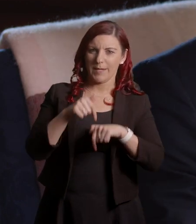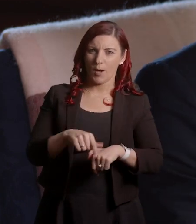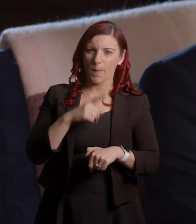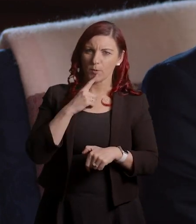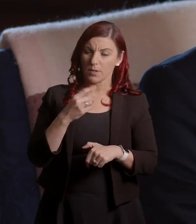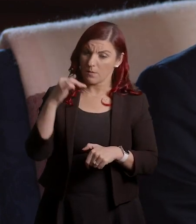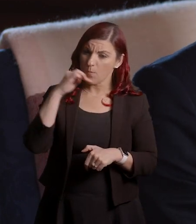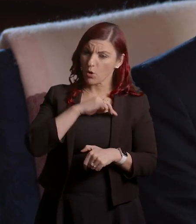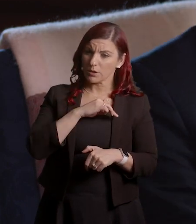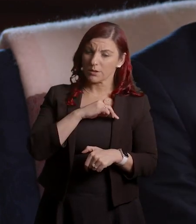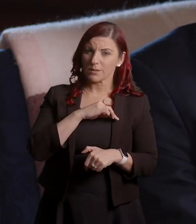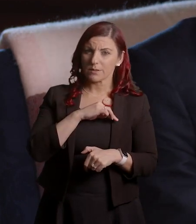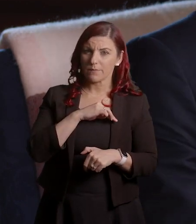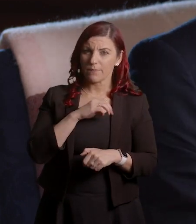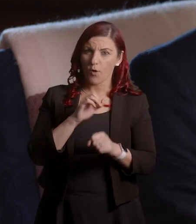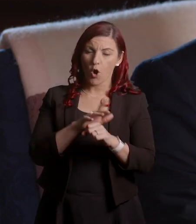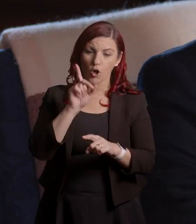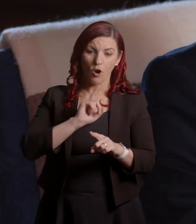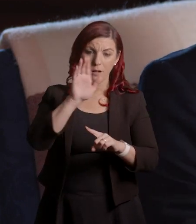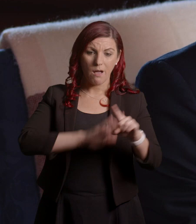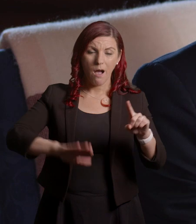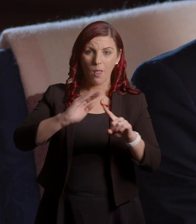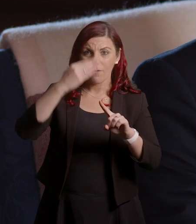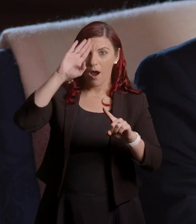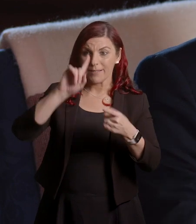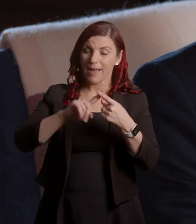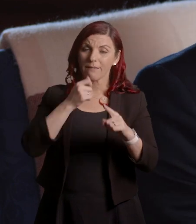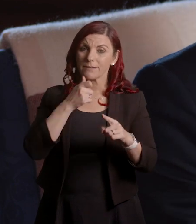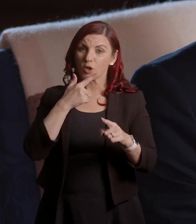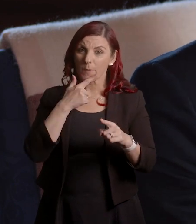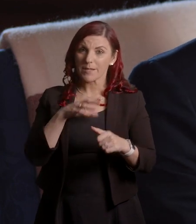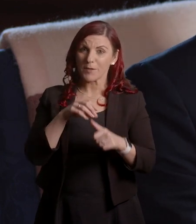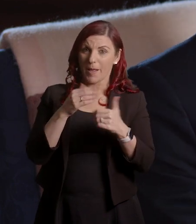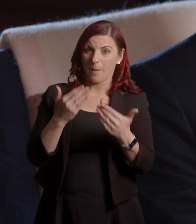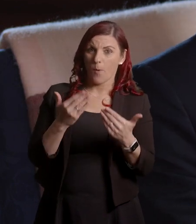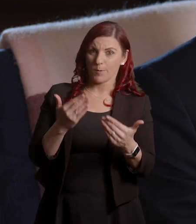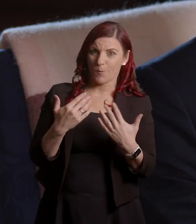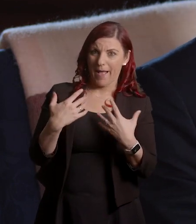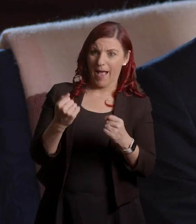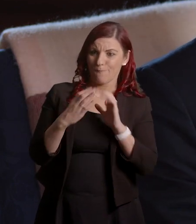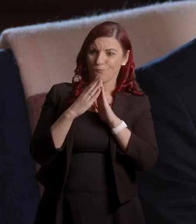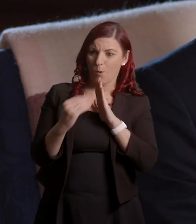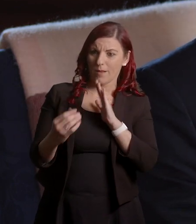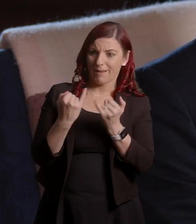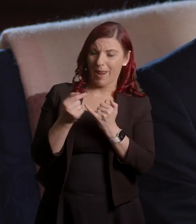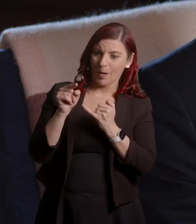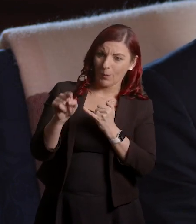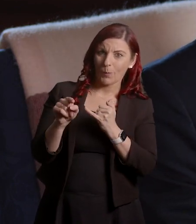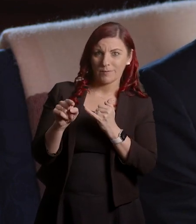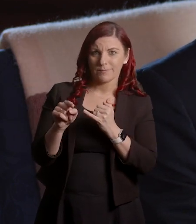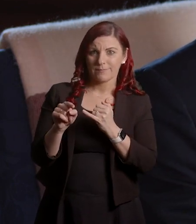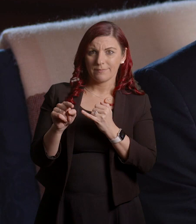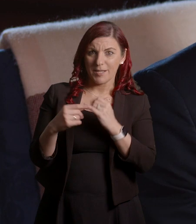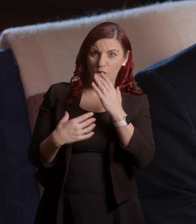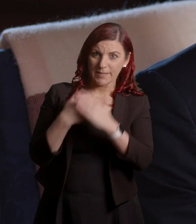but how important is it for girls all around the country and all around the city here in Dublin especially at the moment to have role models like